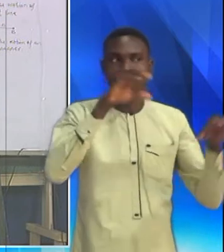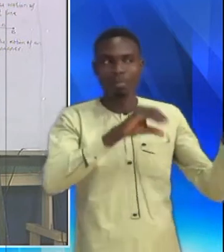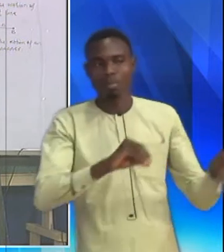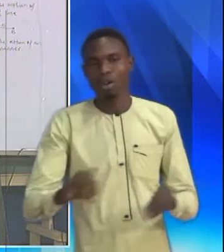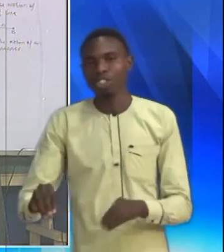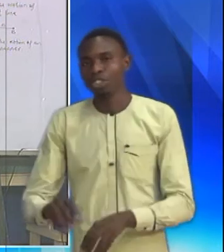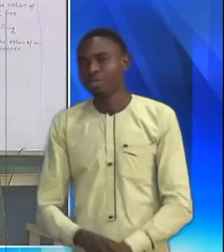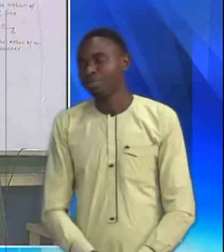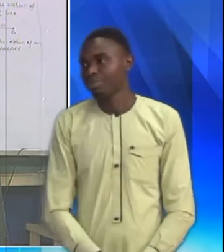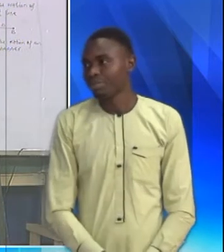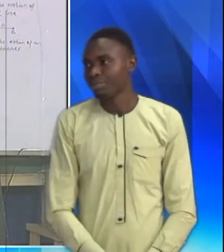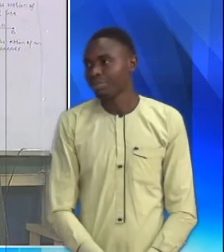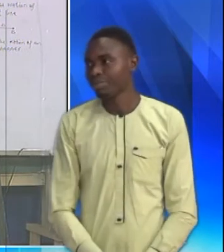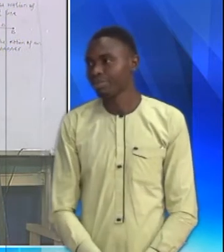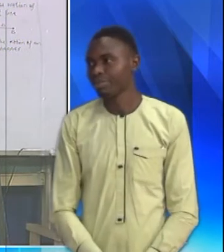motion